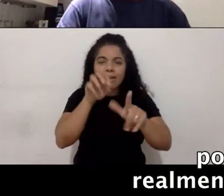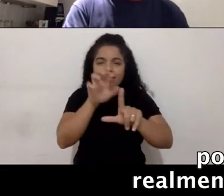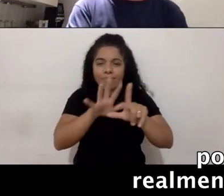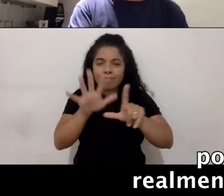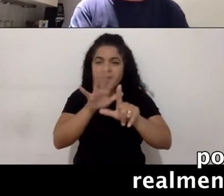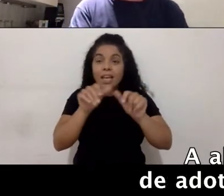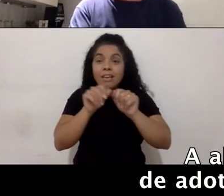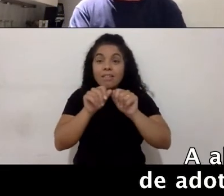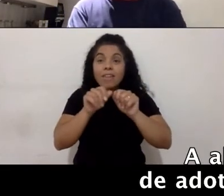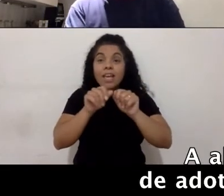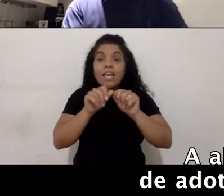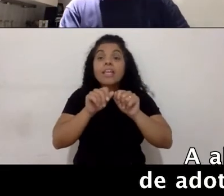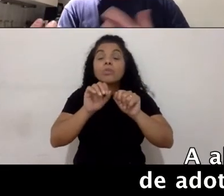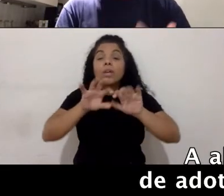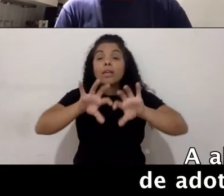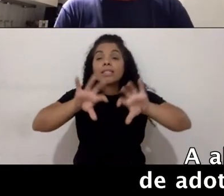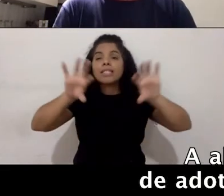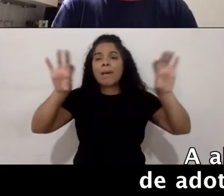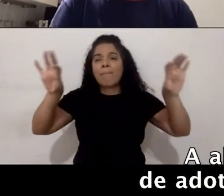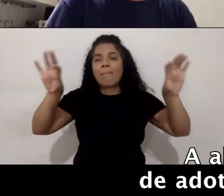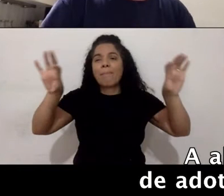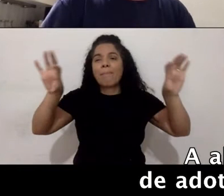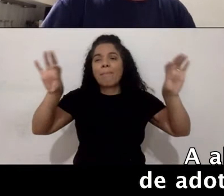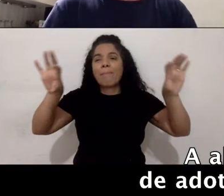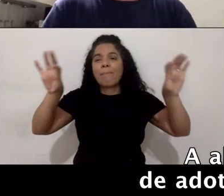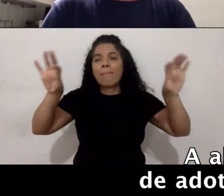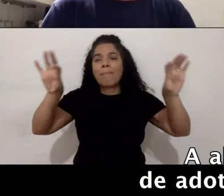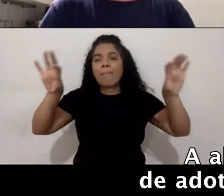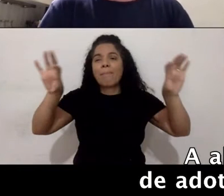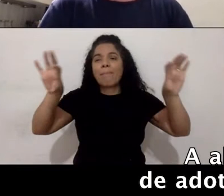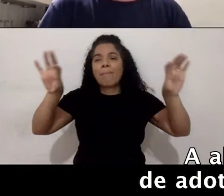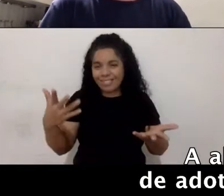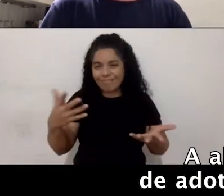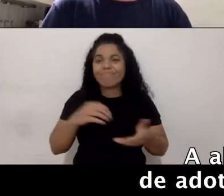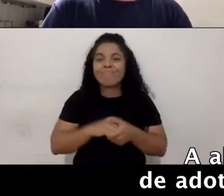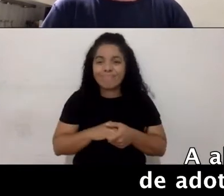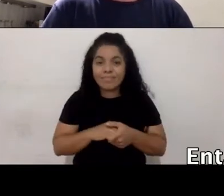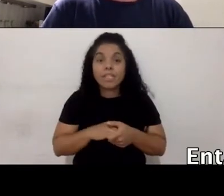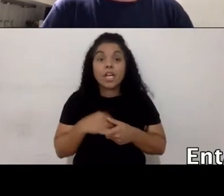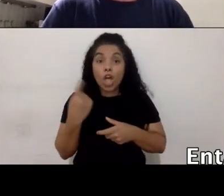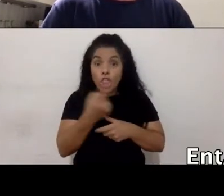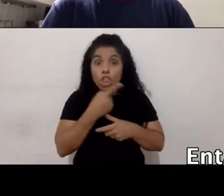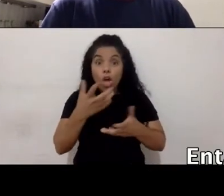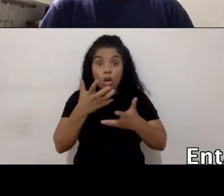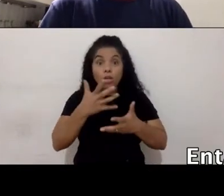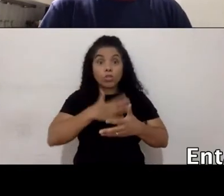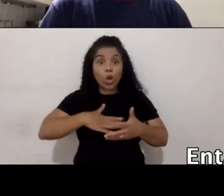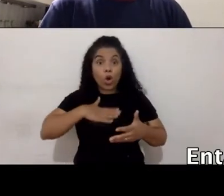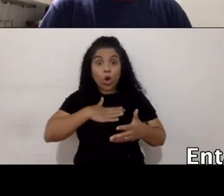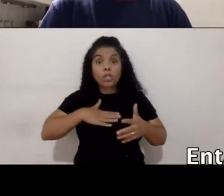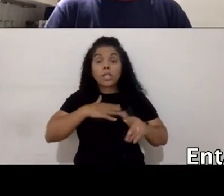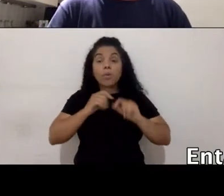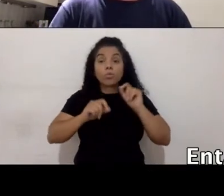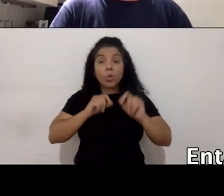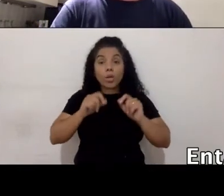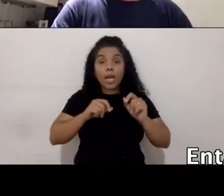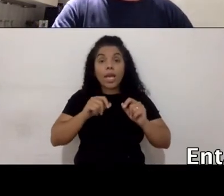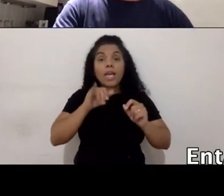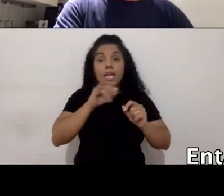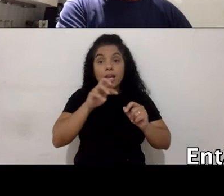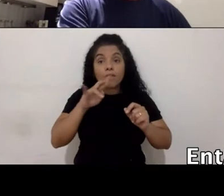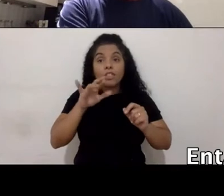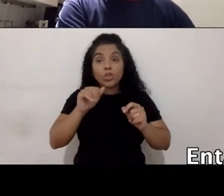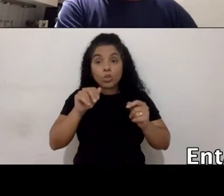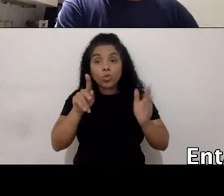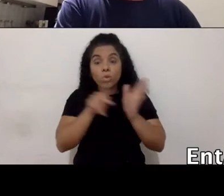the applications. So the approach we like to take is application-driven infrastructure. And this is the idea that we start by looking